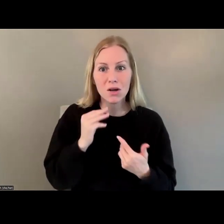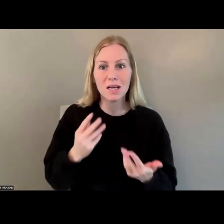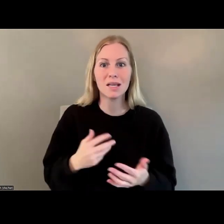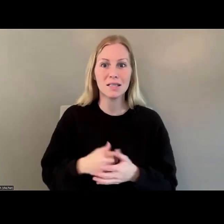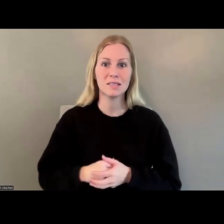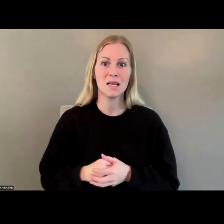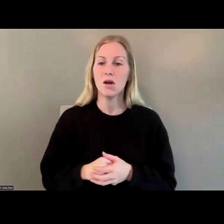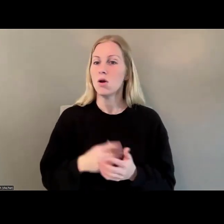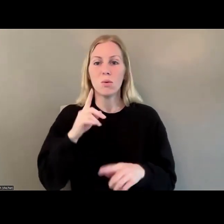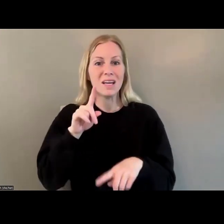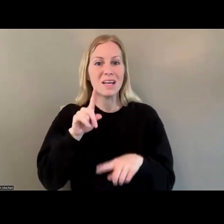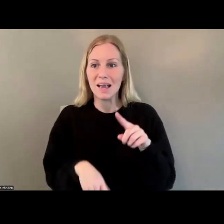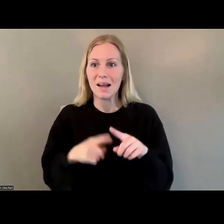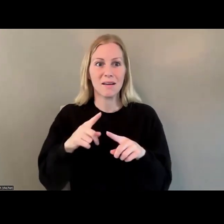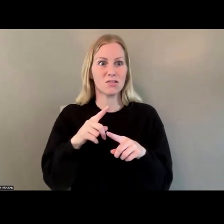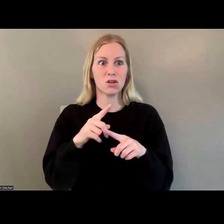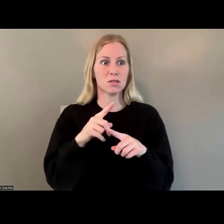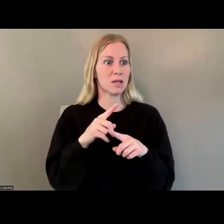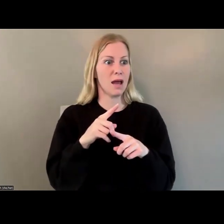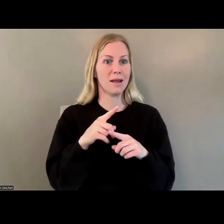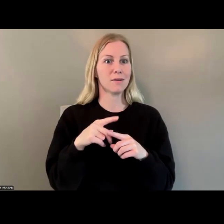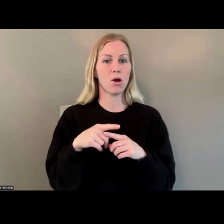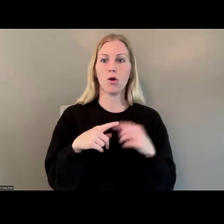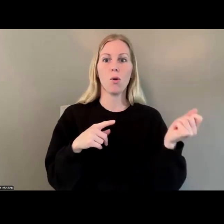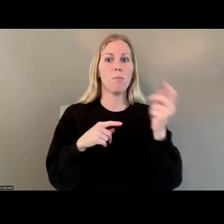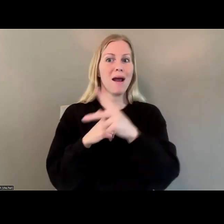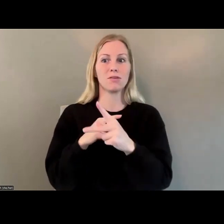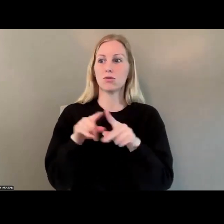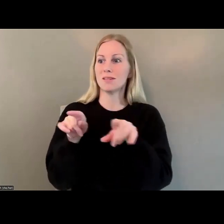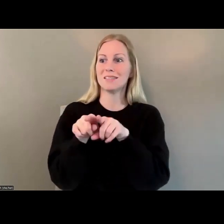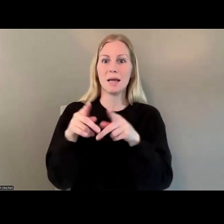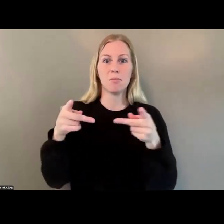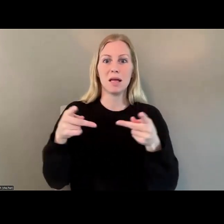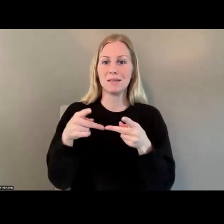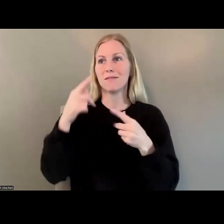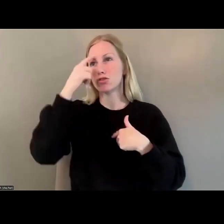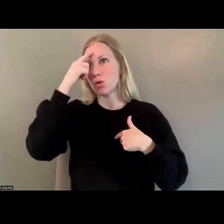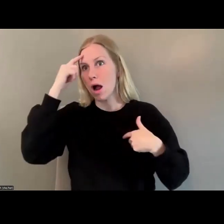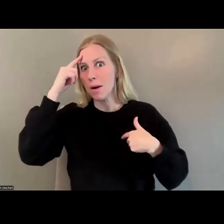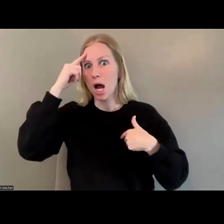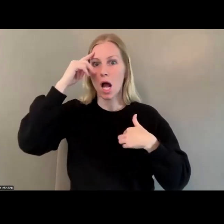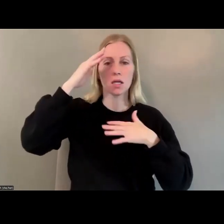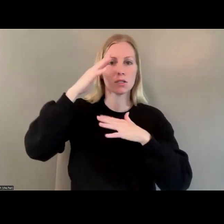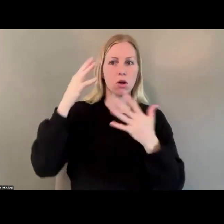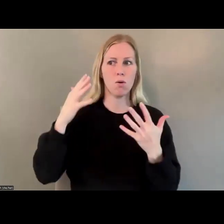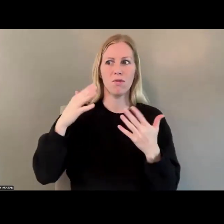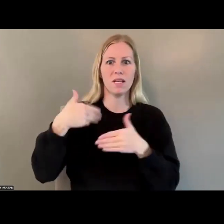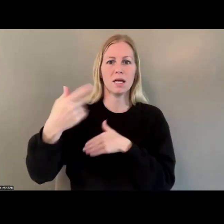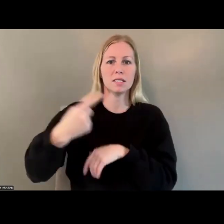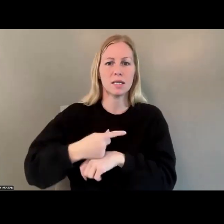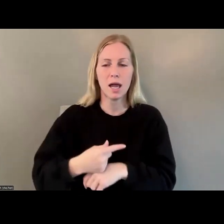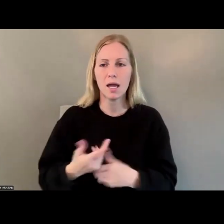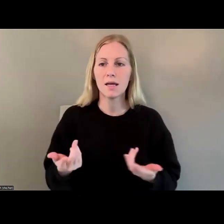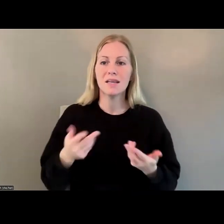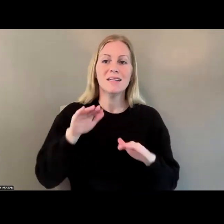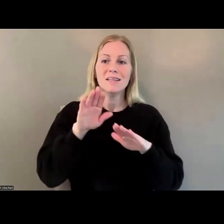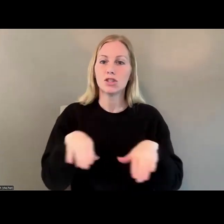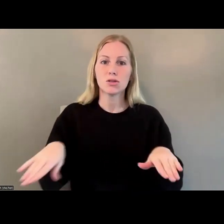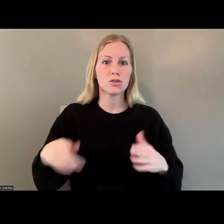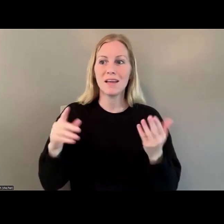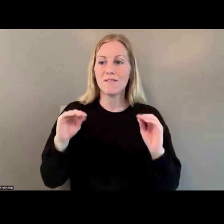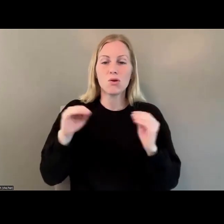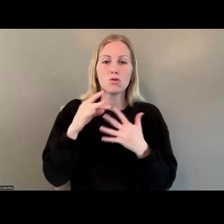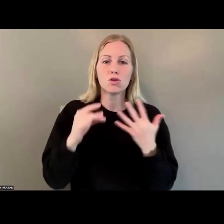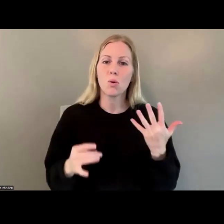very next day. But these children simply don't have a choice. Their trauma is underestimated. And this is where that vicious cycle that